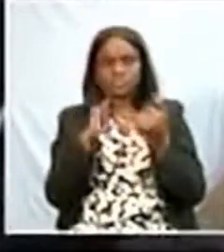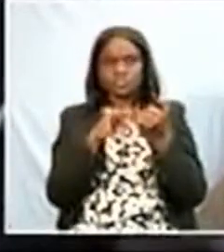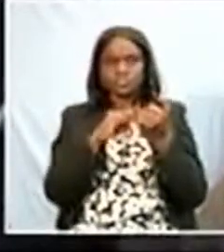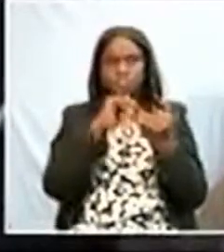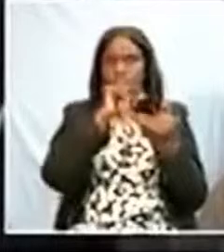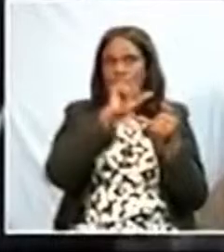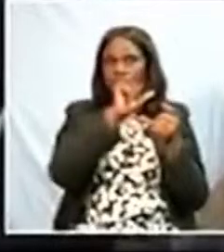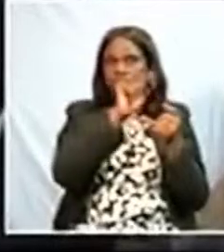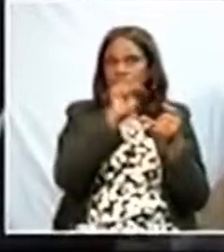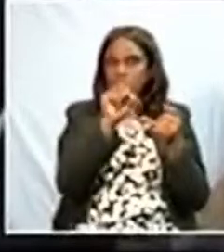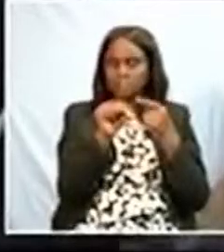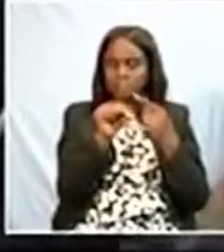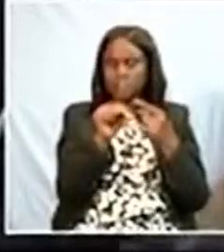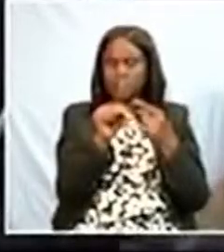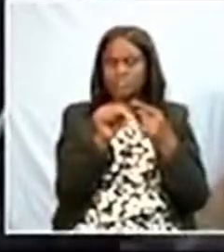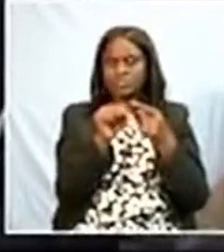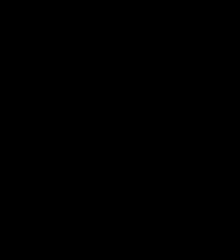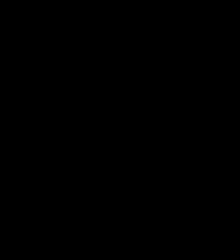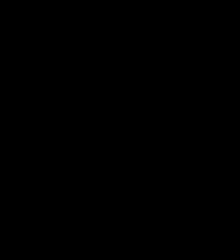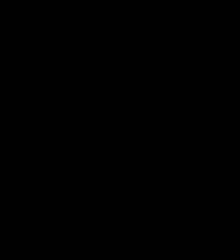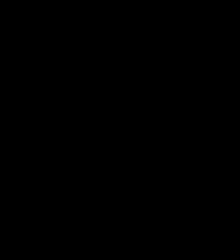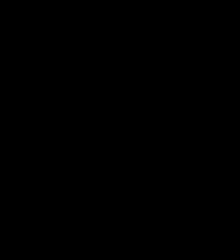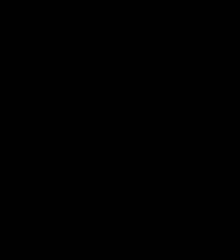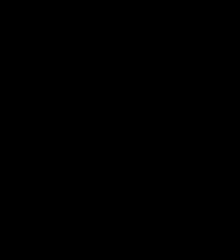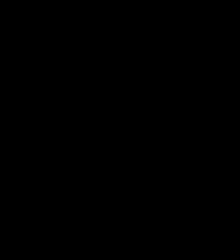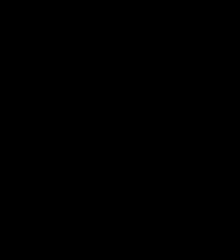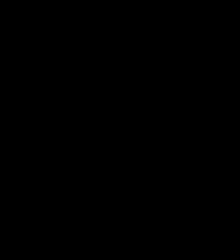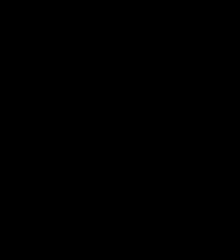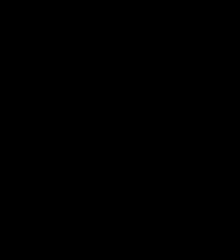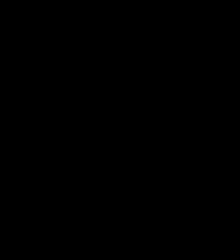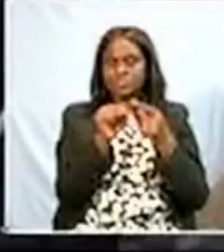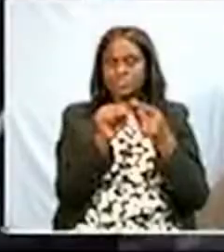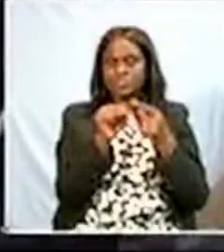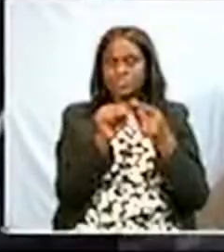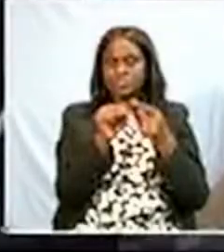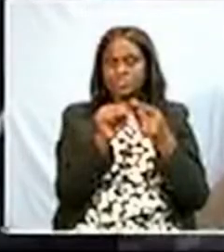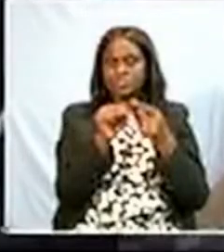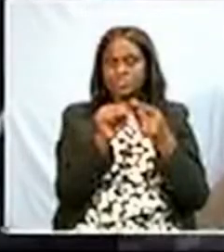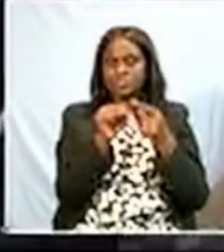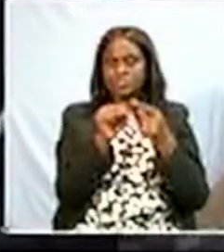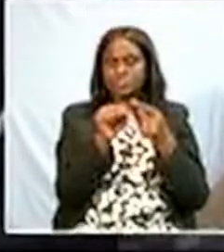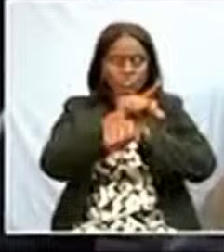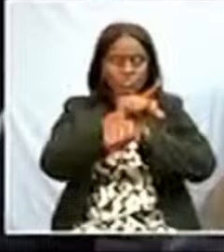September 2022. Then